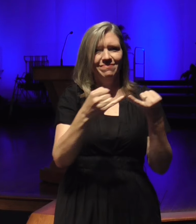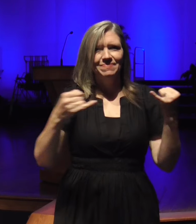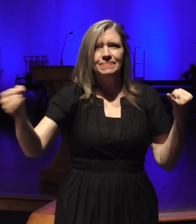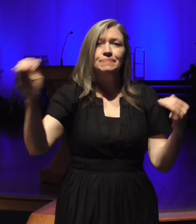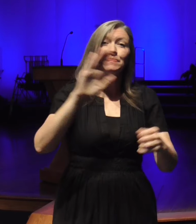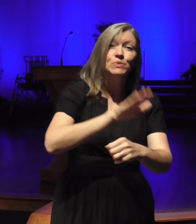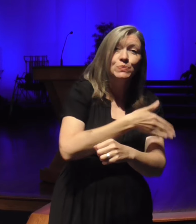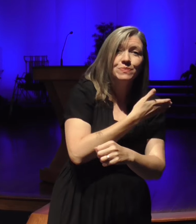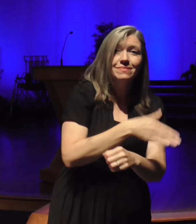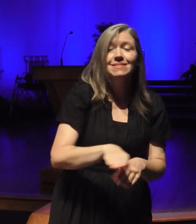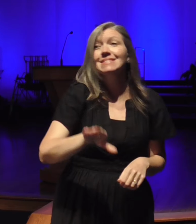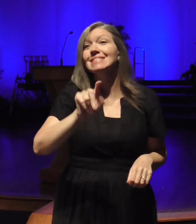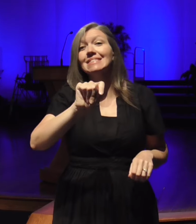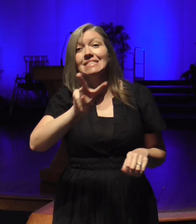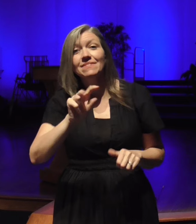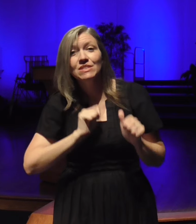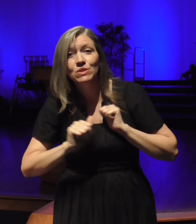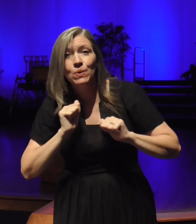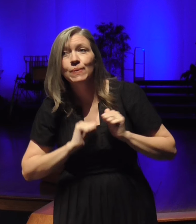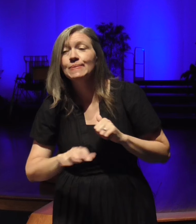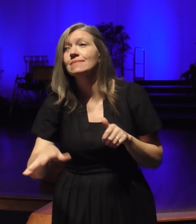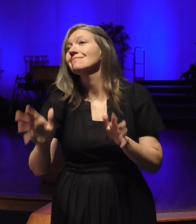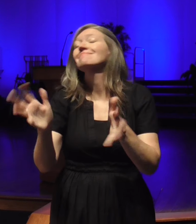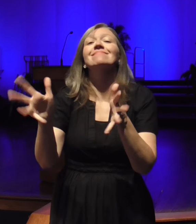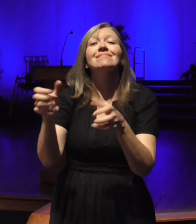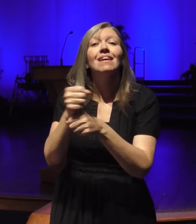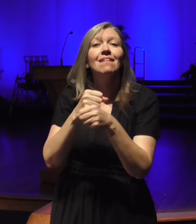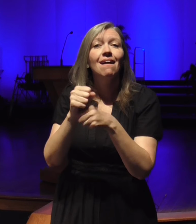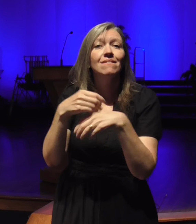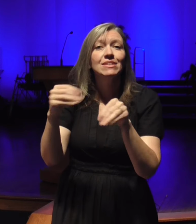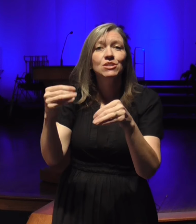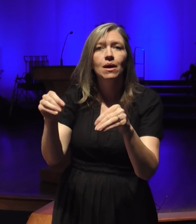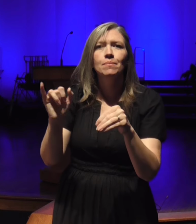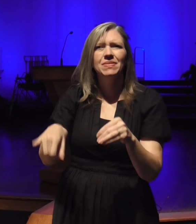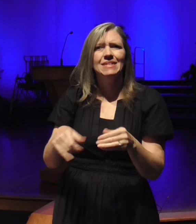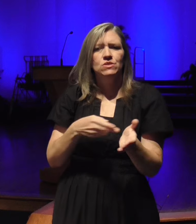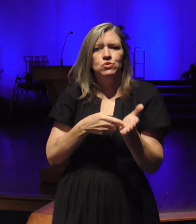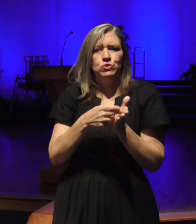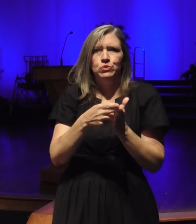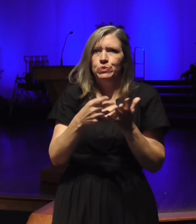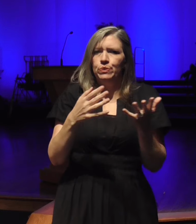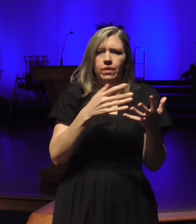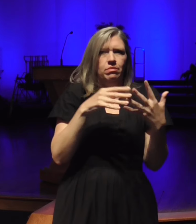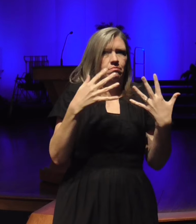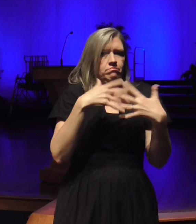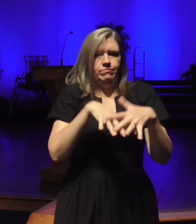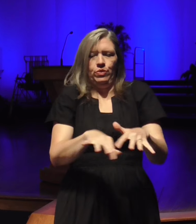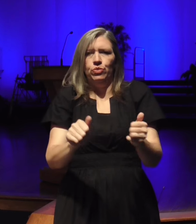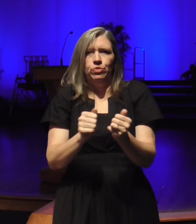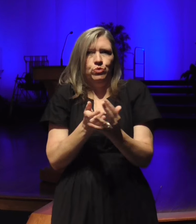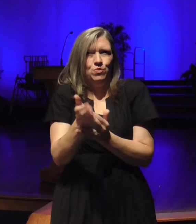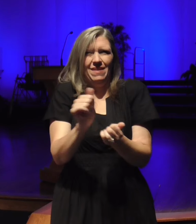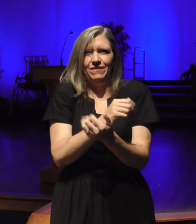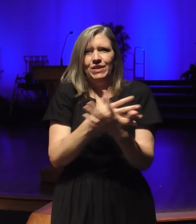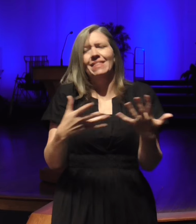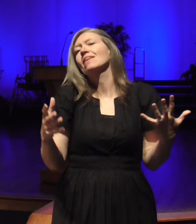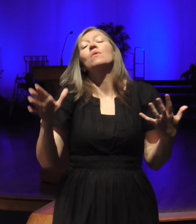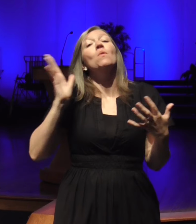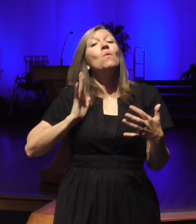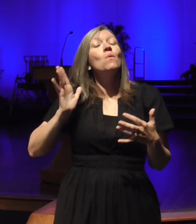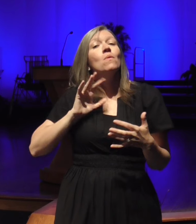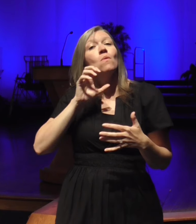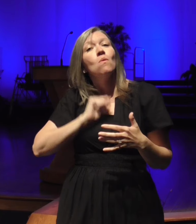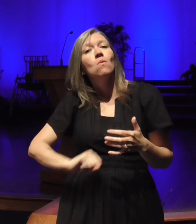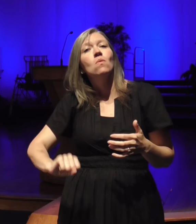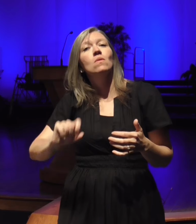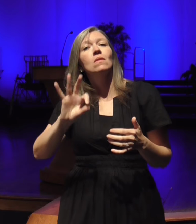in faiths. It's in music. It's in TV shows. It's in good conversations at coffee shops. This truth